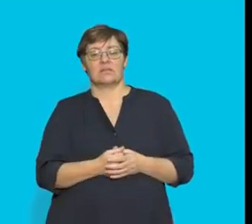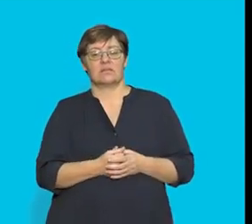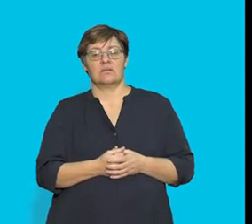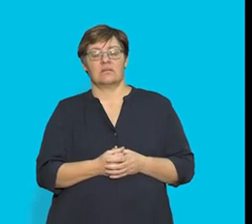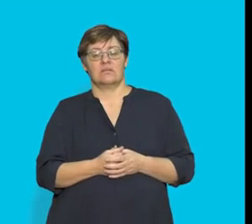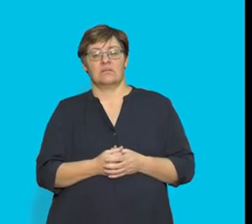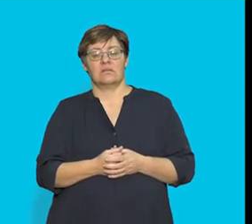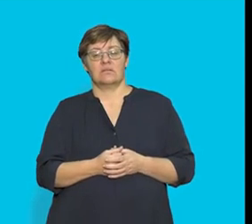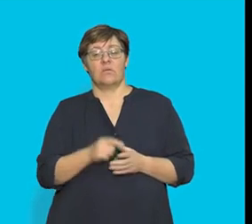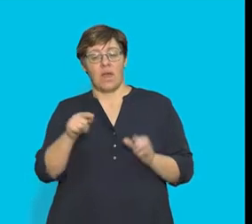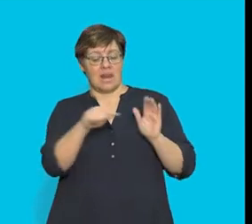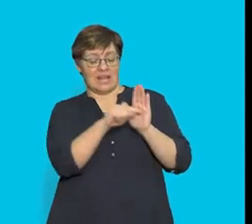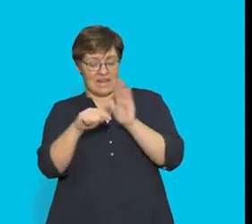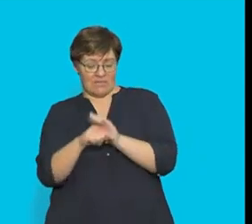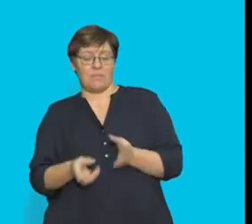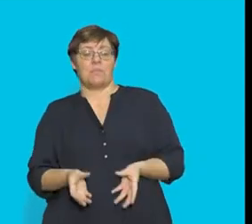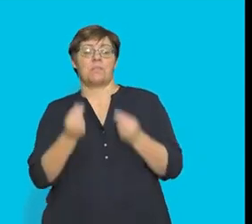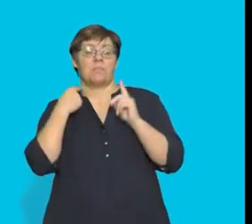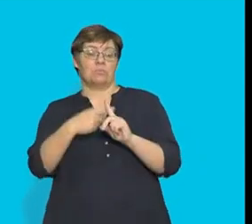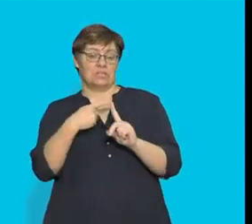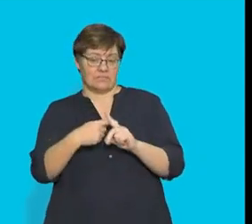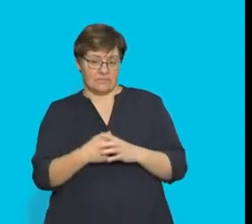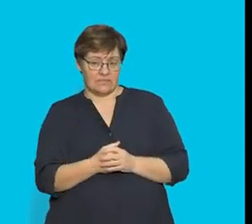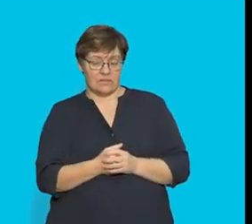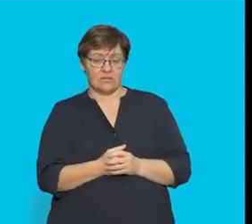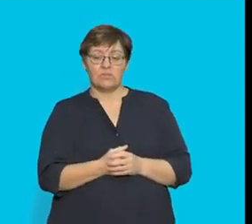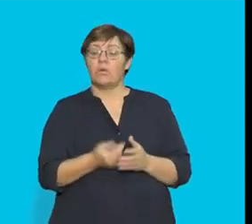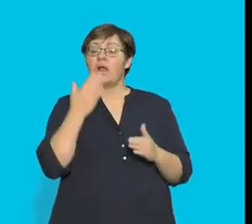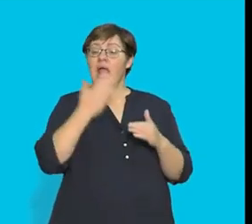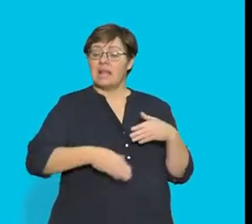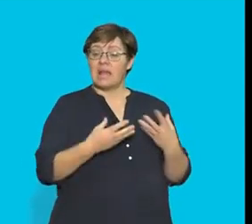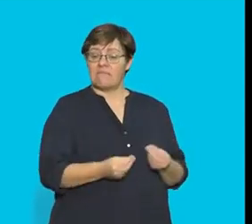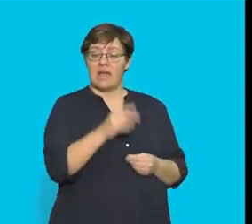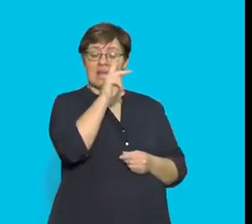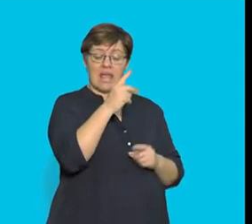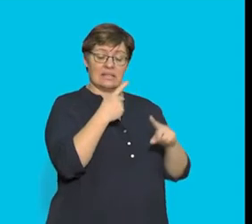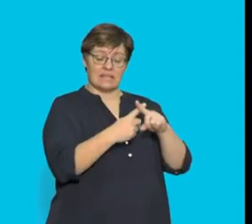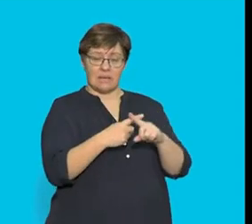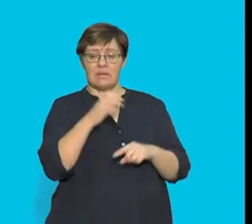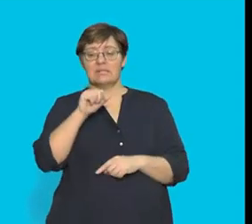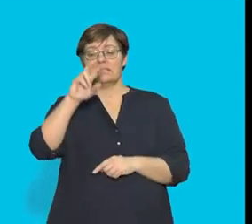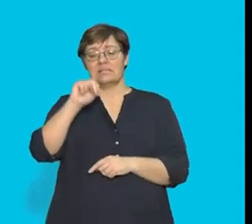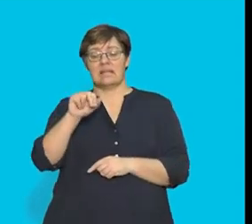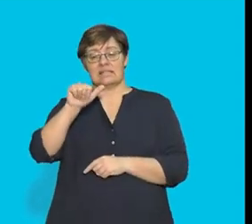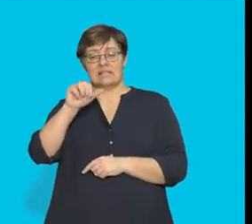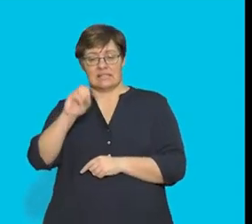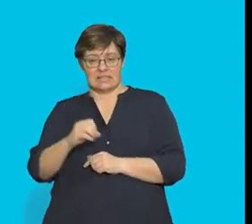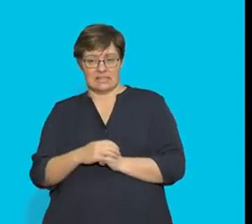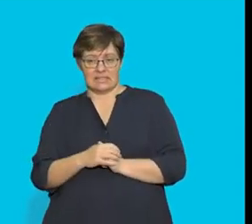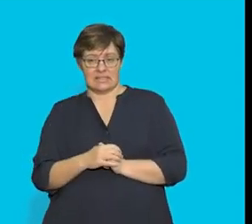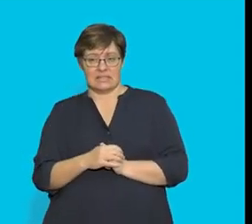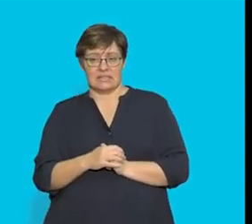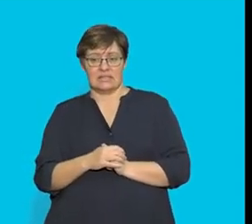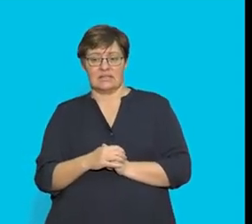out, you need to multiply those two negatives and they'll give you a positive. And so we're going to end up with k times sine of 60